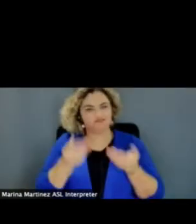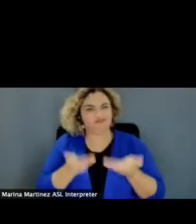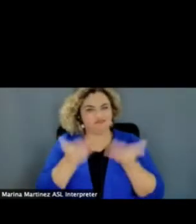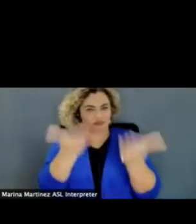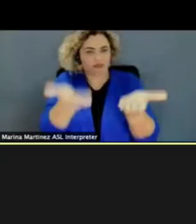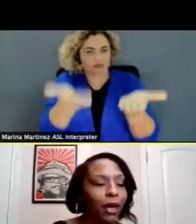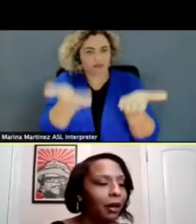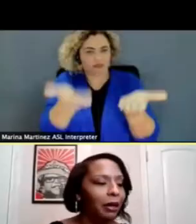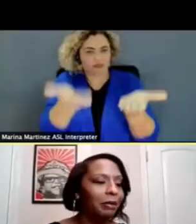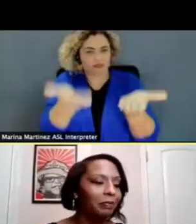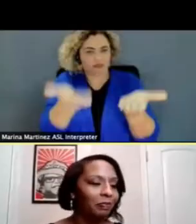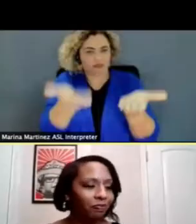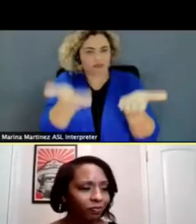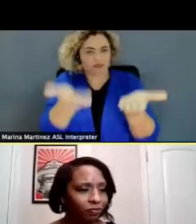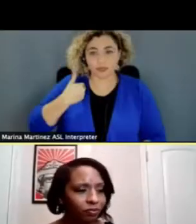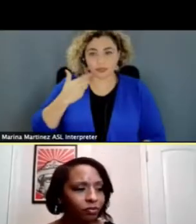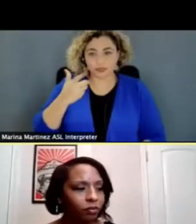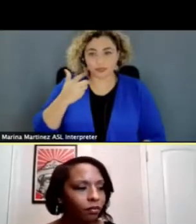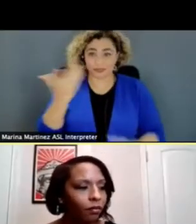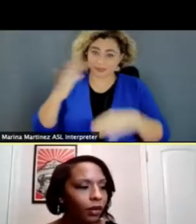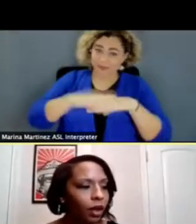I turn my video back on.